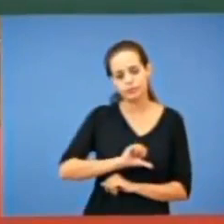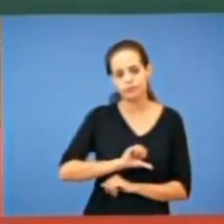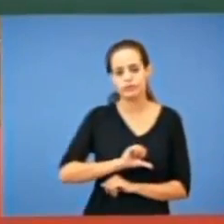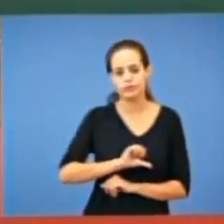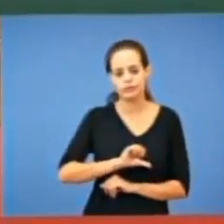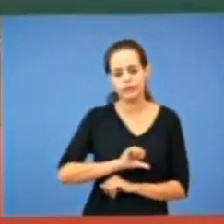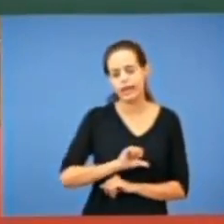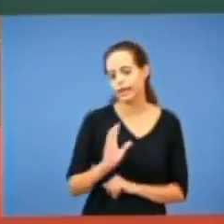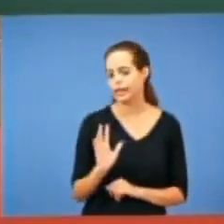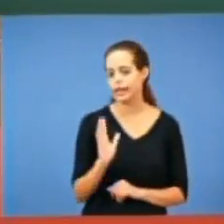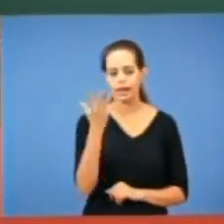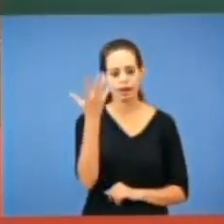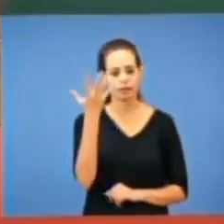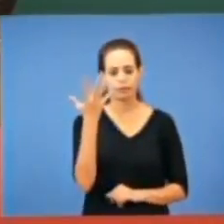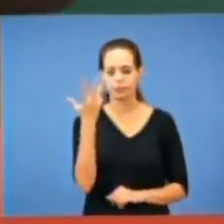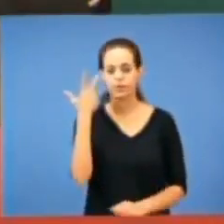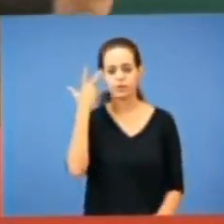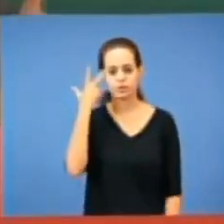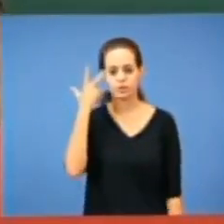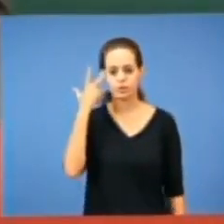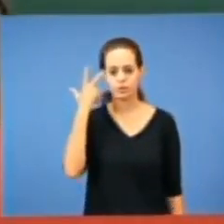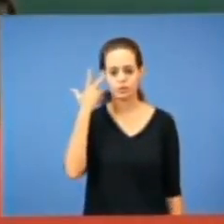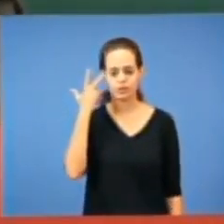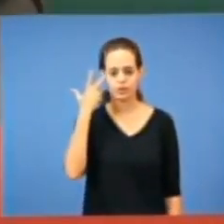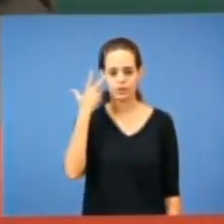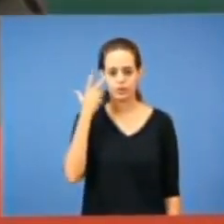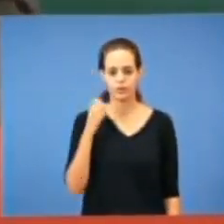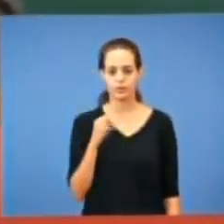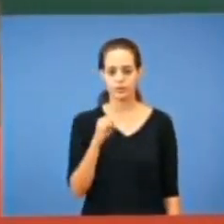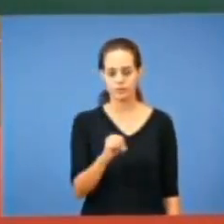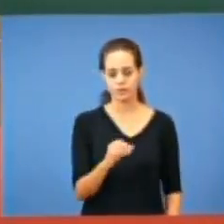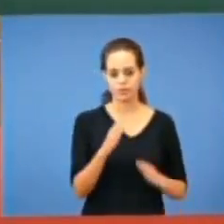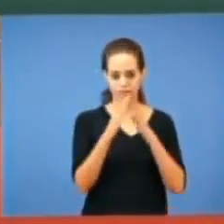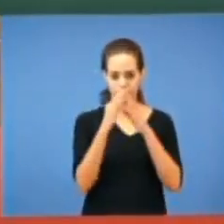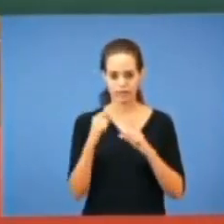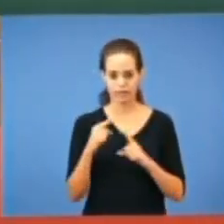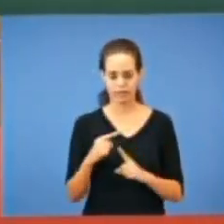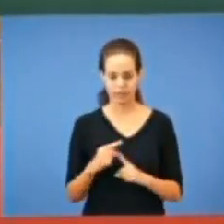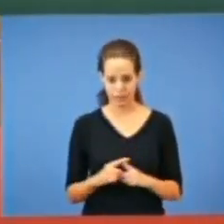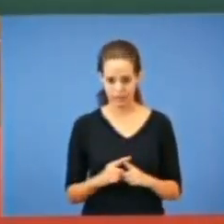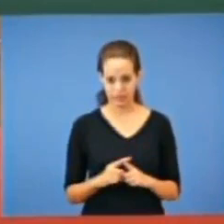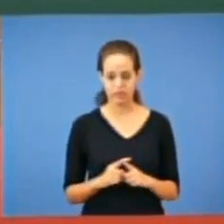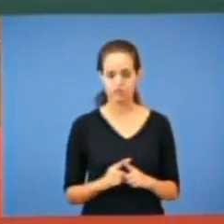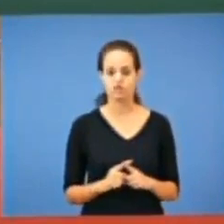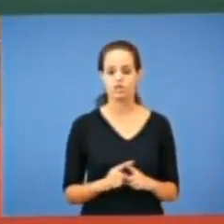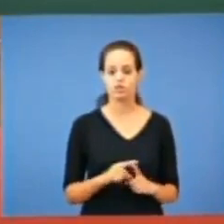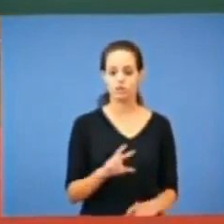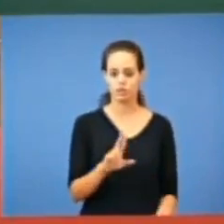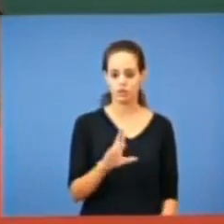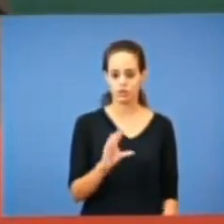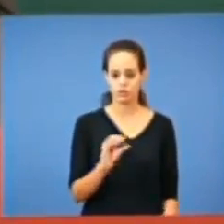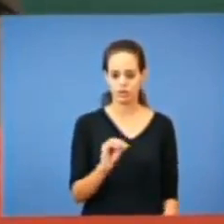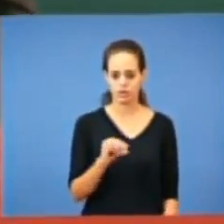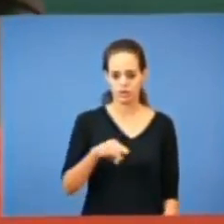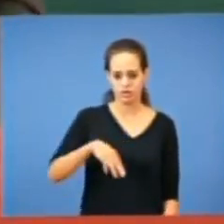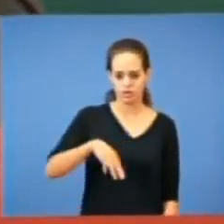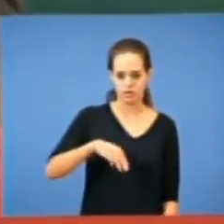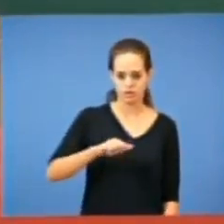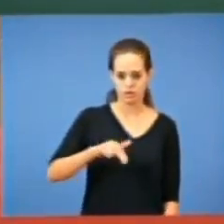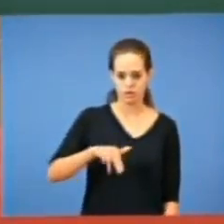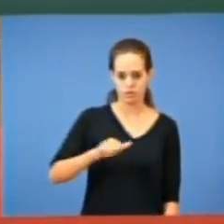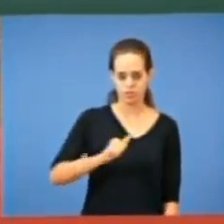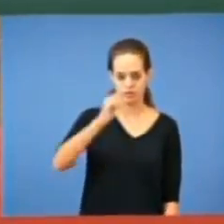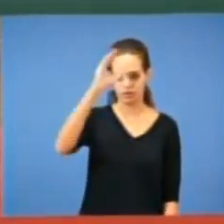the bad things as well. It happens in every phase. You think that the Roman Church is responsible for everything that is out there?